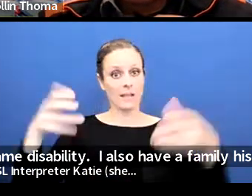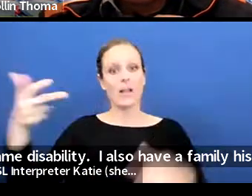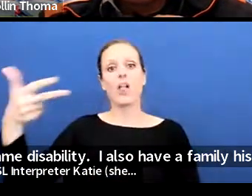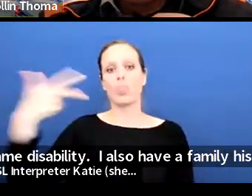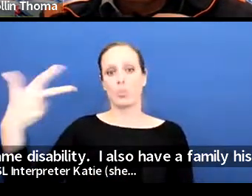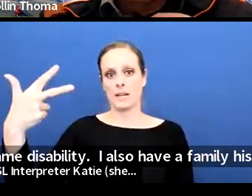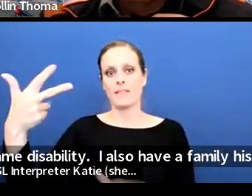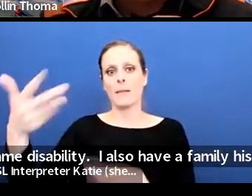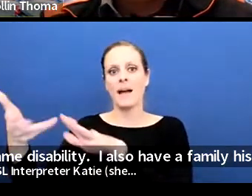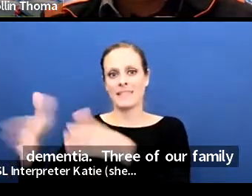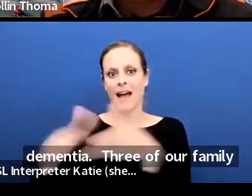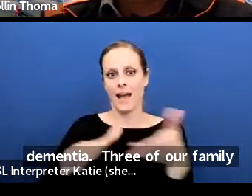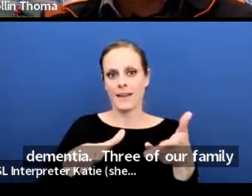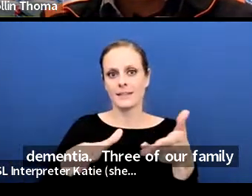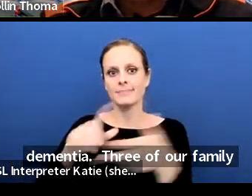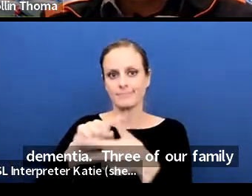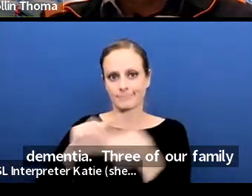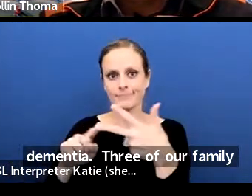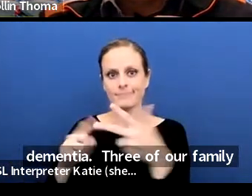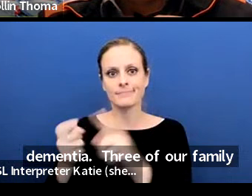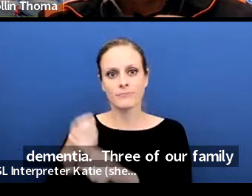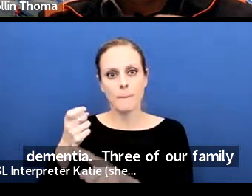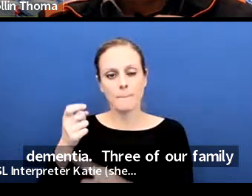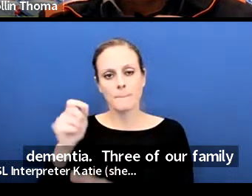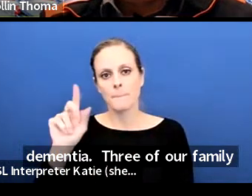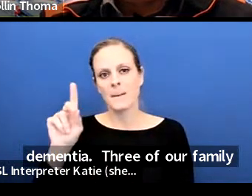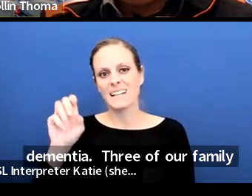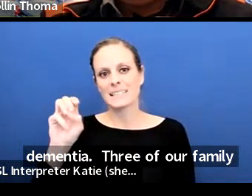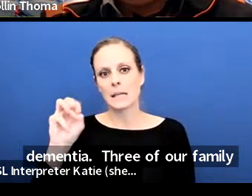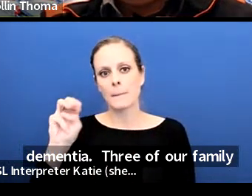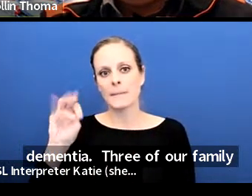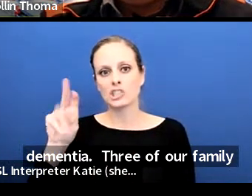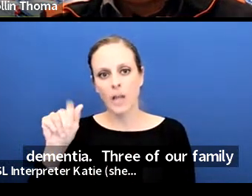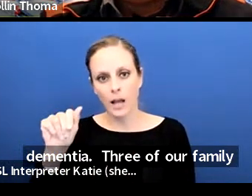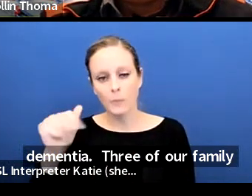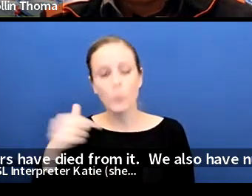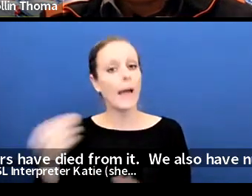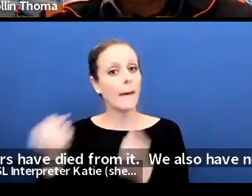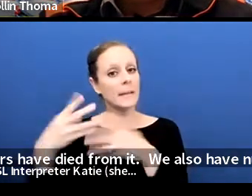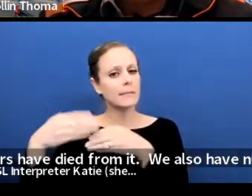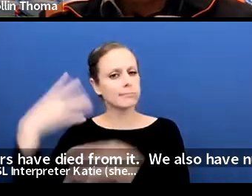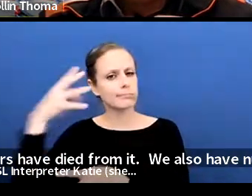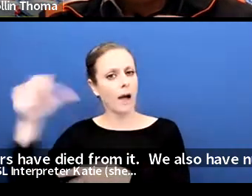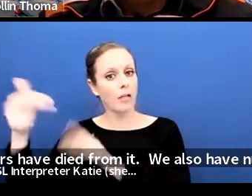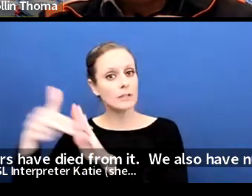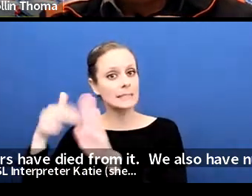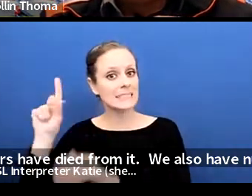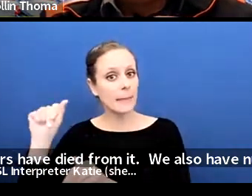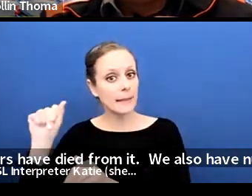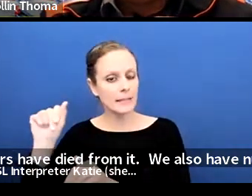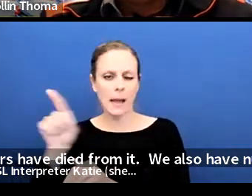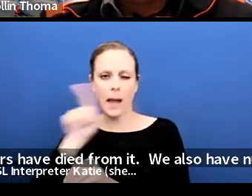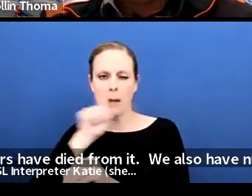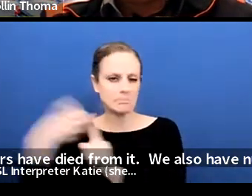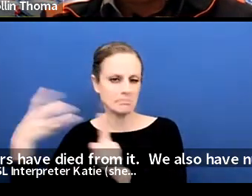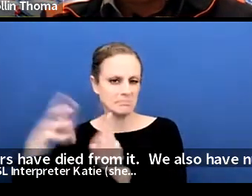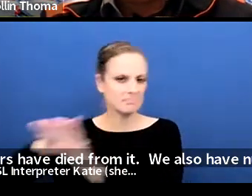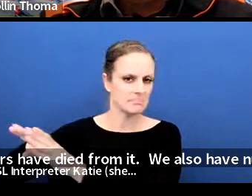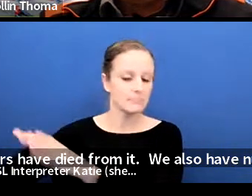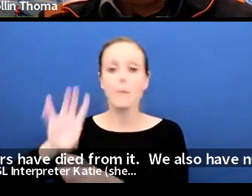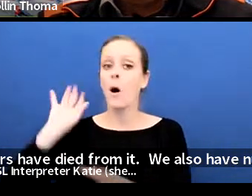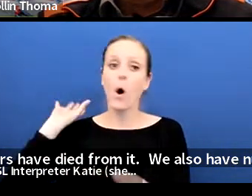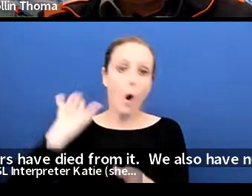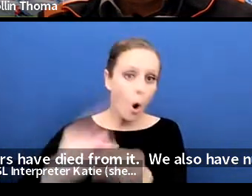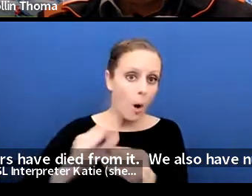it. So we also have numerous other disabilities. I won't get into them all, but all my life we've had a need